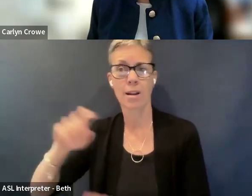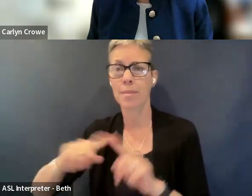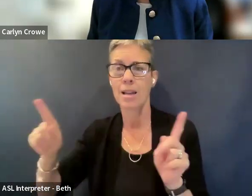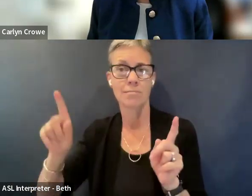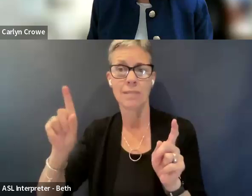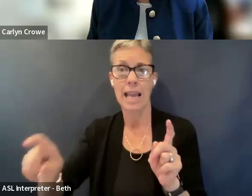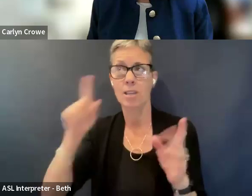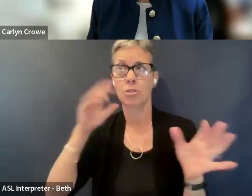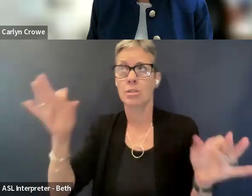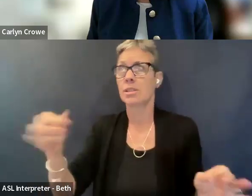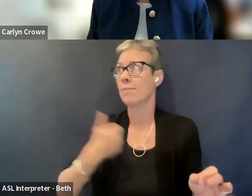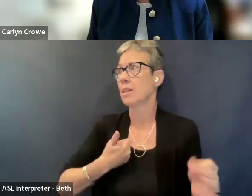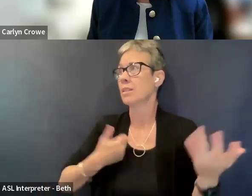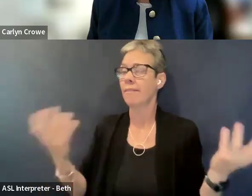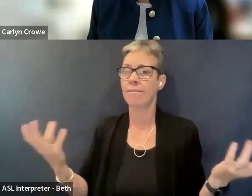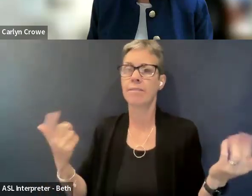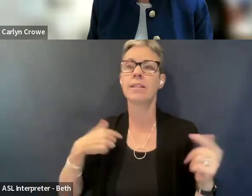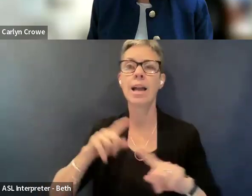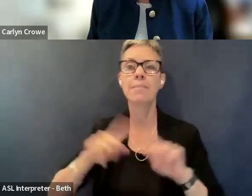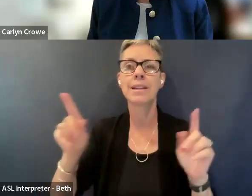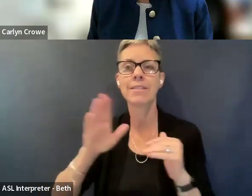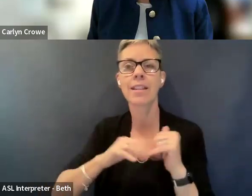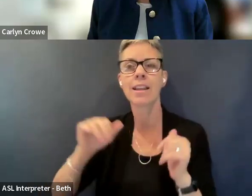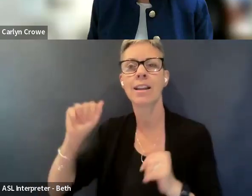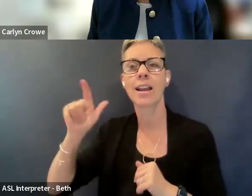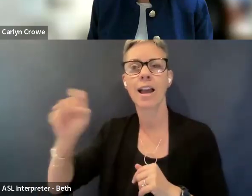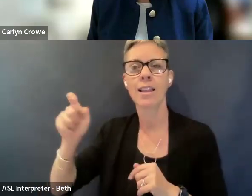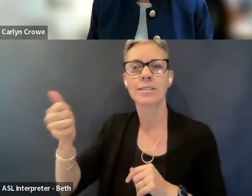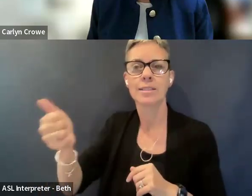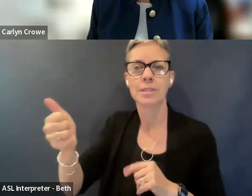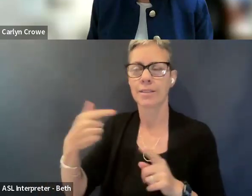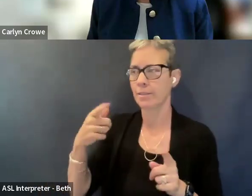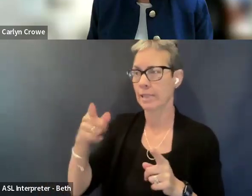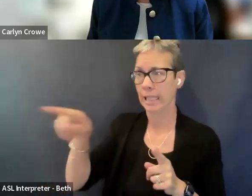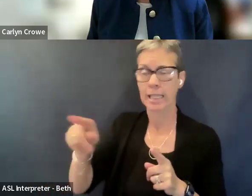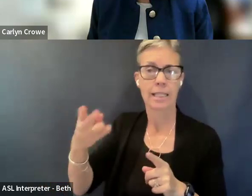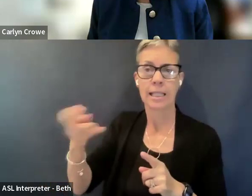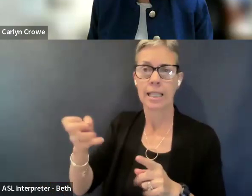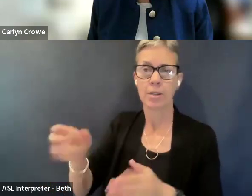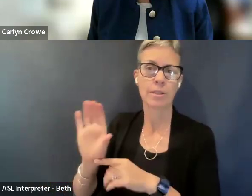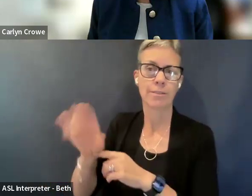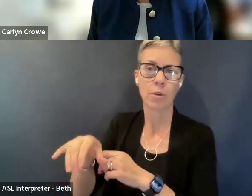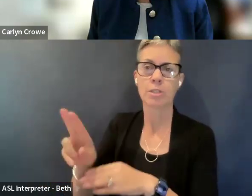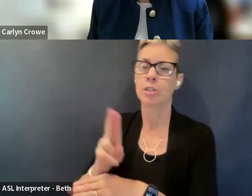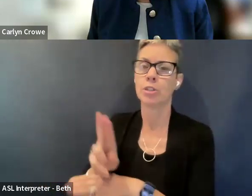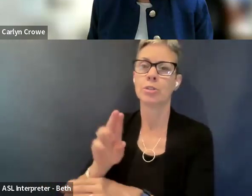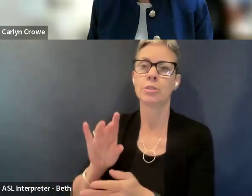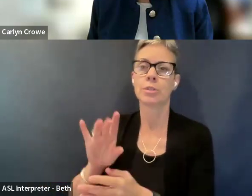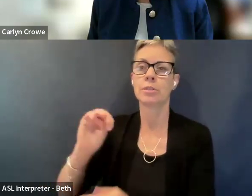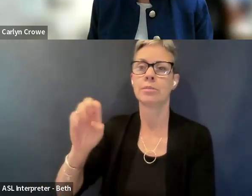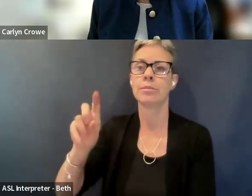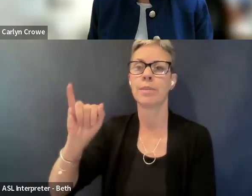to go farther. And I'm different than Alex because he had to stay on, Medicare, Medicaid, whatever. But